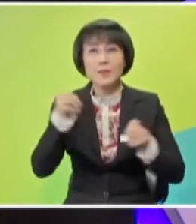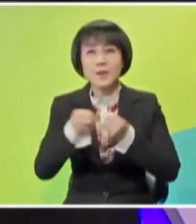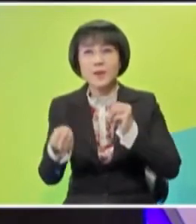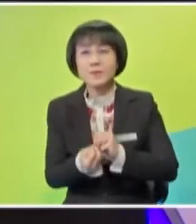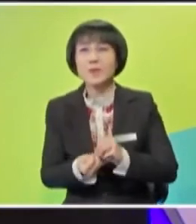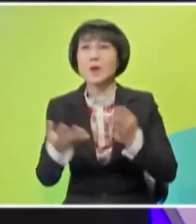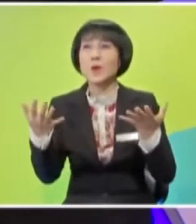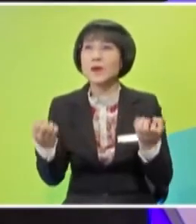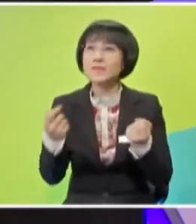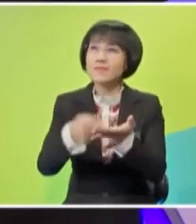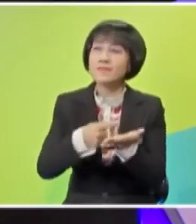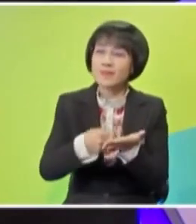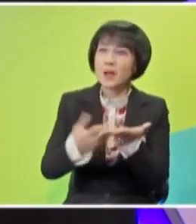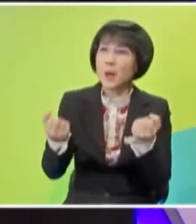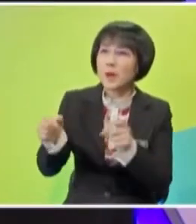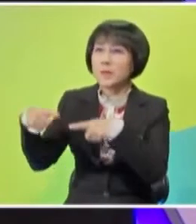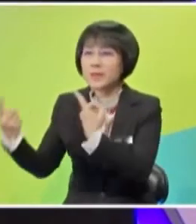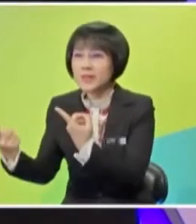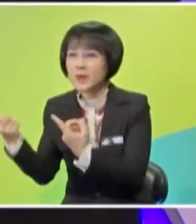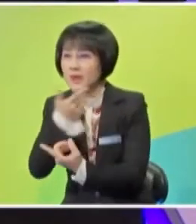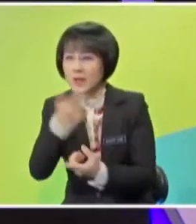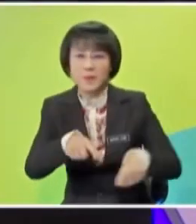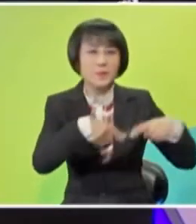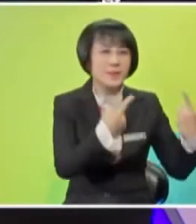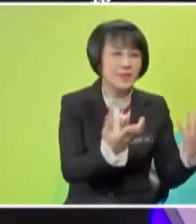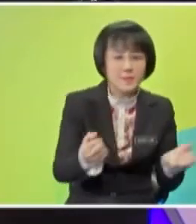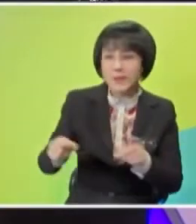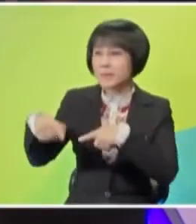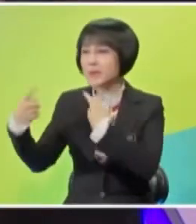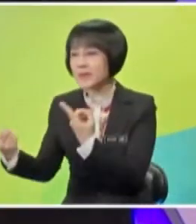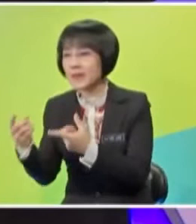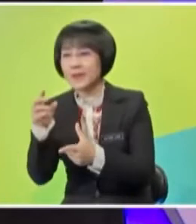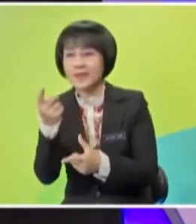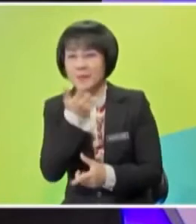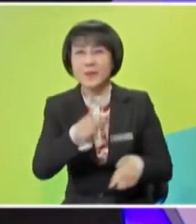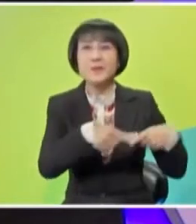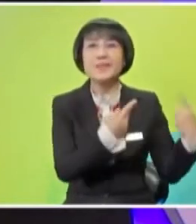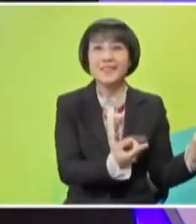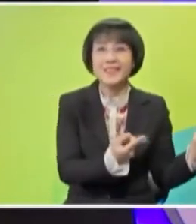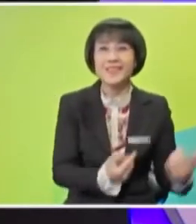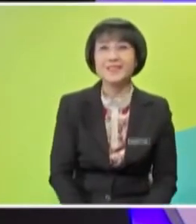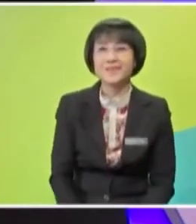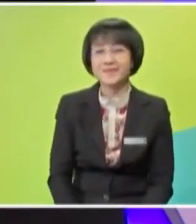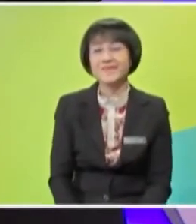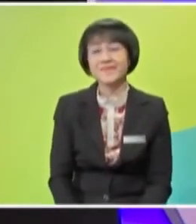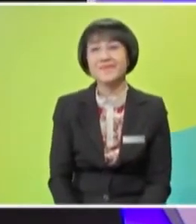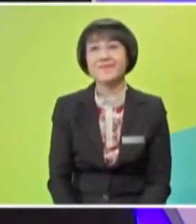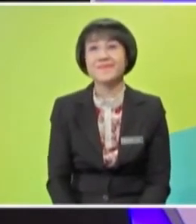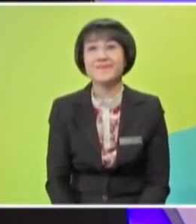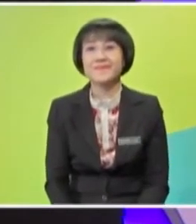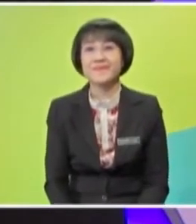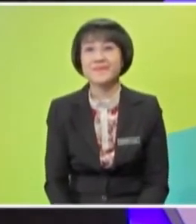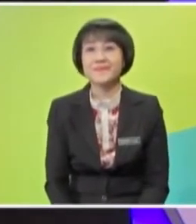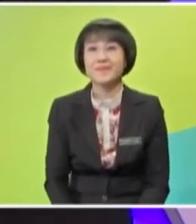not to the party. For example, if our situation is different, maybe we are not going to an exam, but we have other things that we need to do the